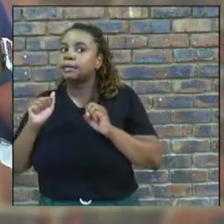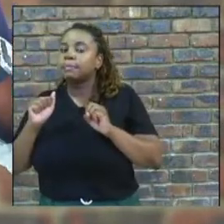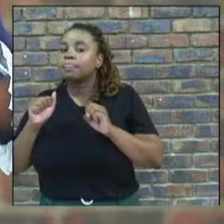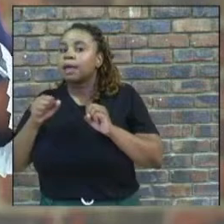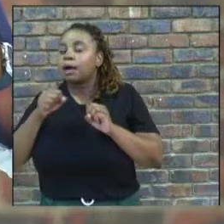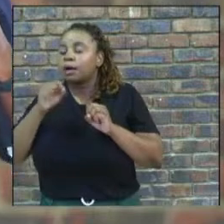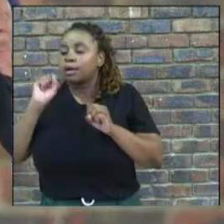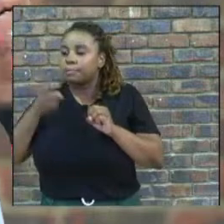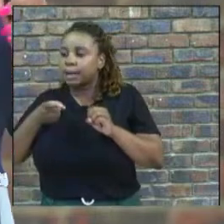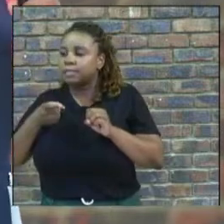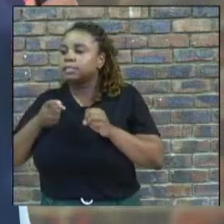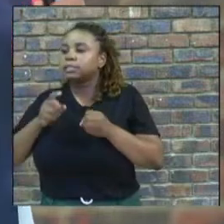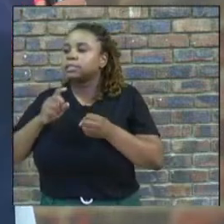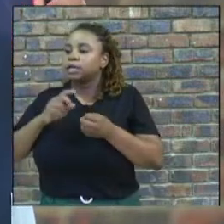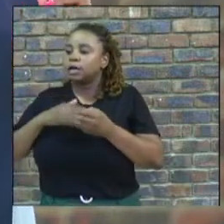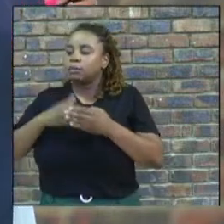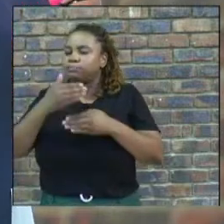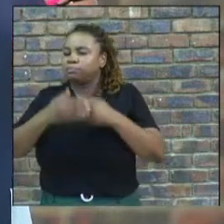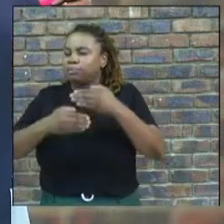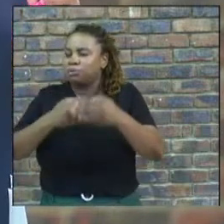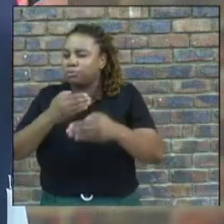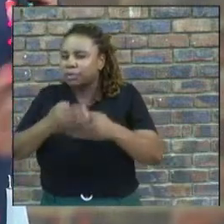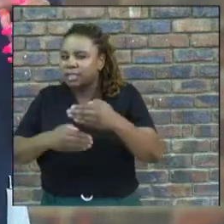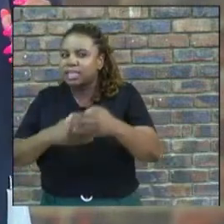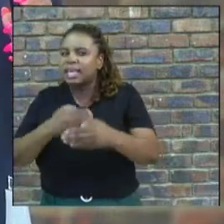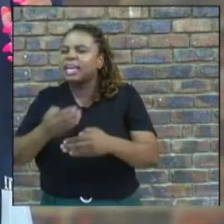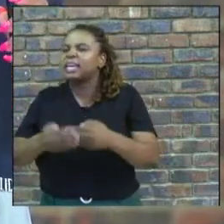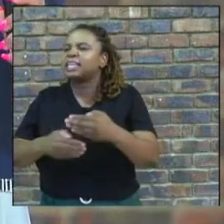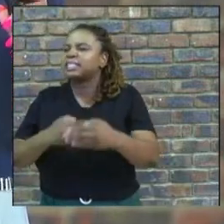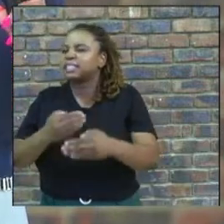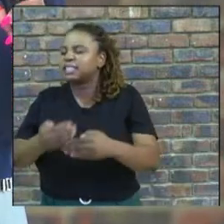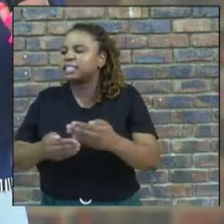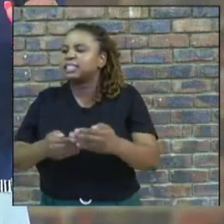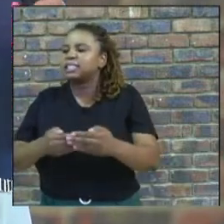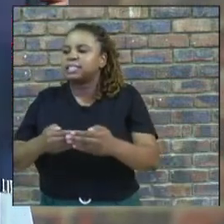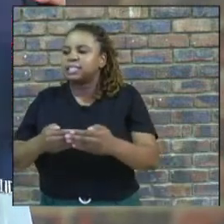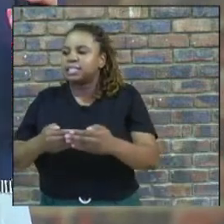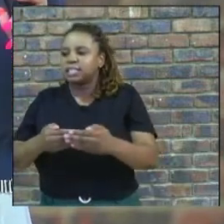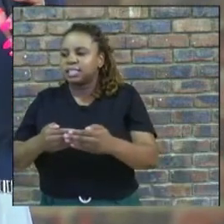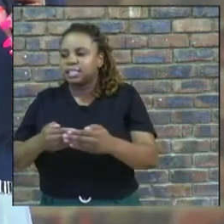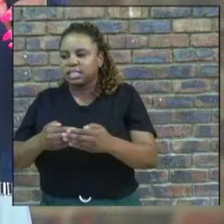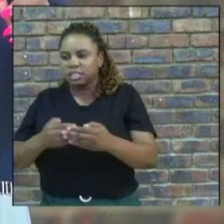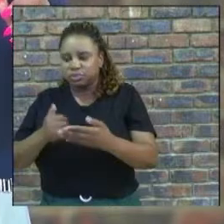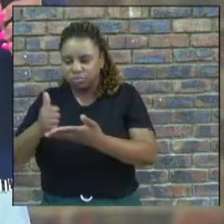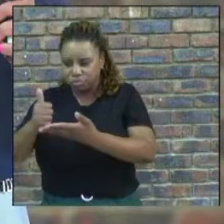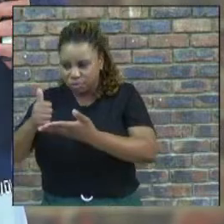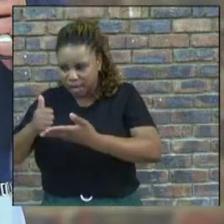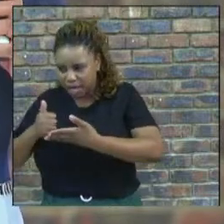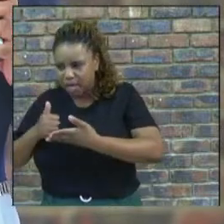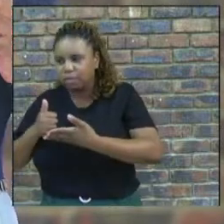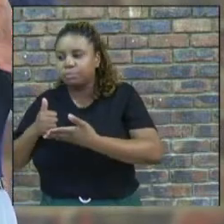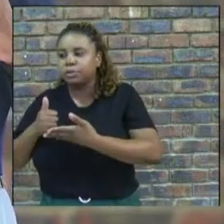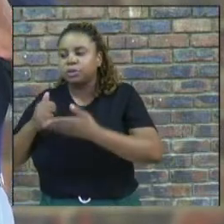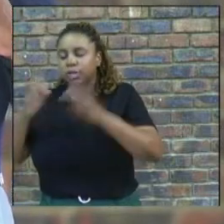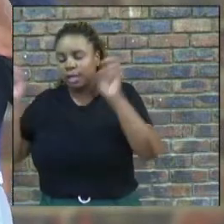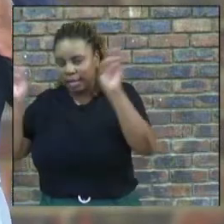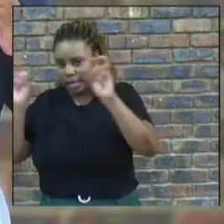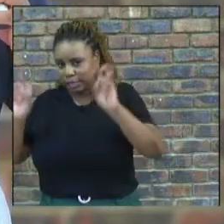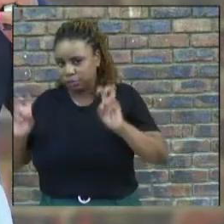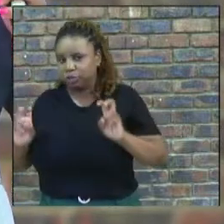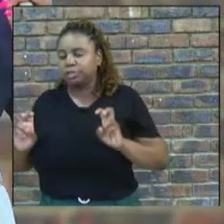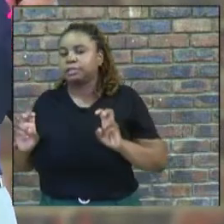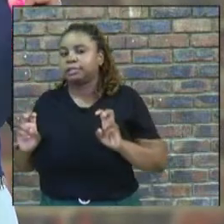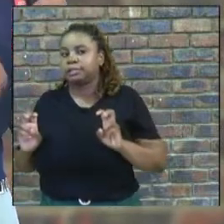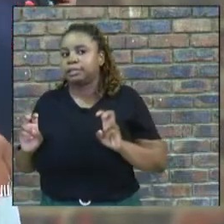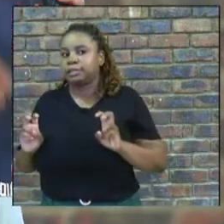processiwa, e transportiwa, e generator also, e thusa le go generator electricity.